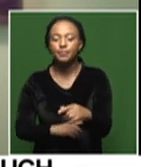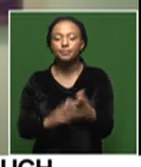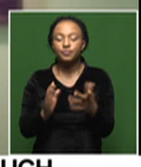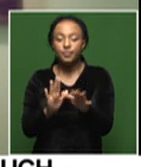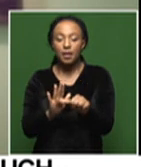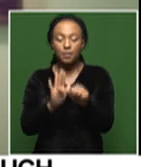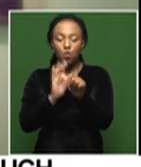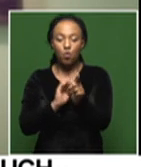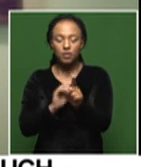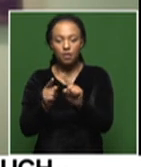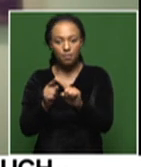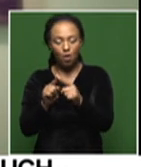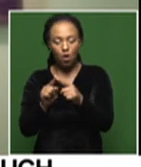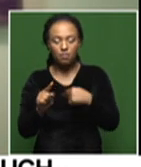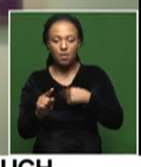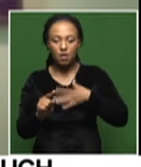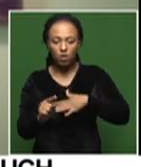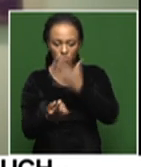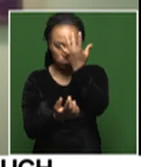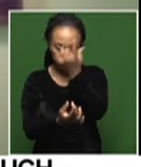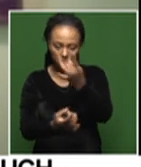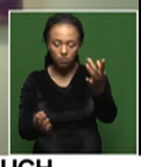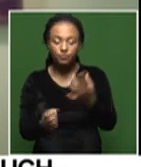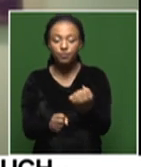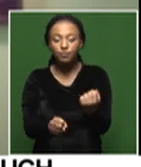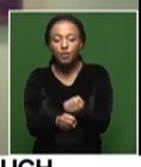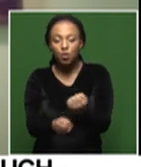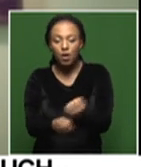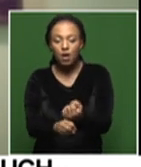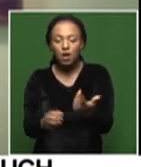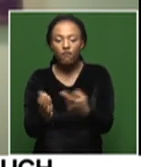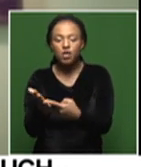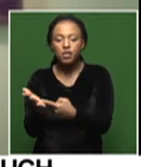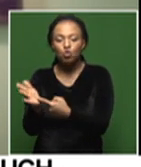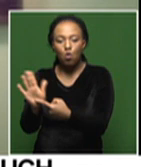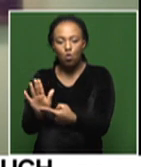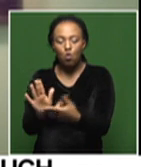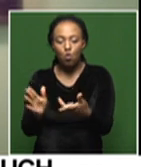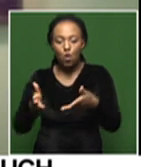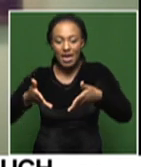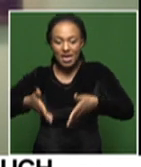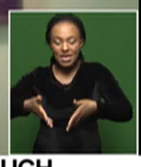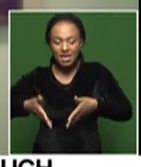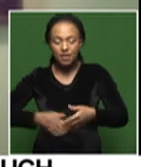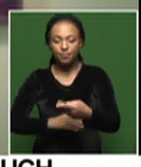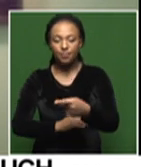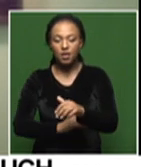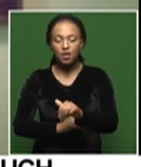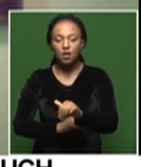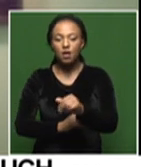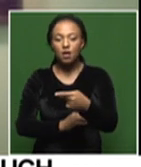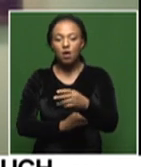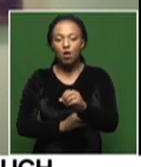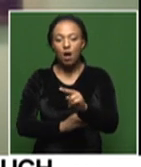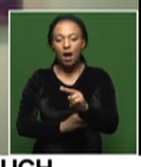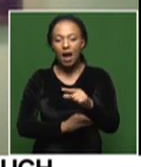or the important point I would like to make is all the works are on show here here in our Houghton sale rooms, in our viewing